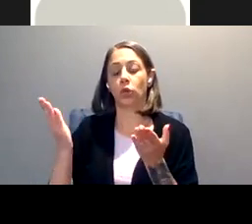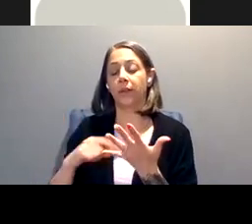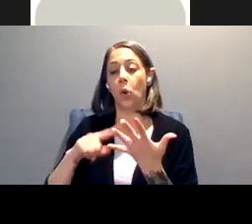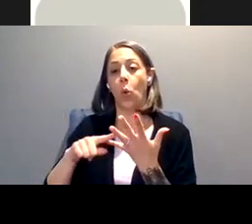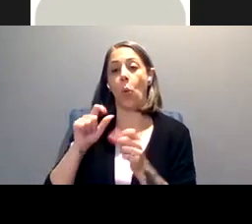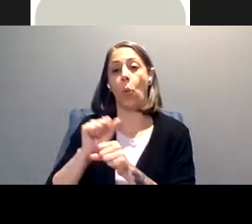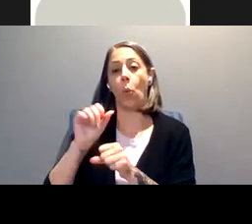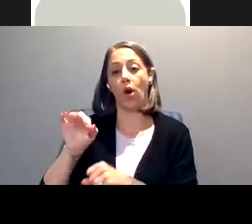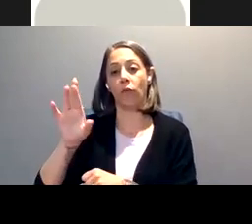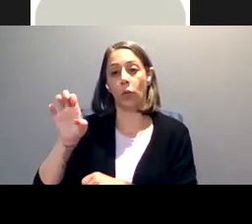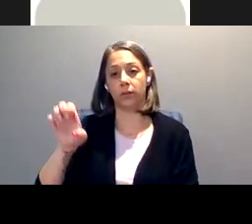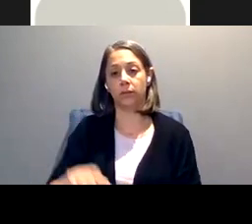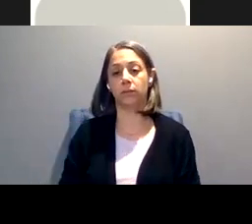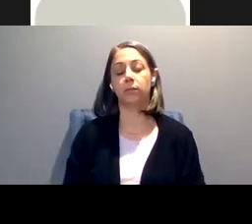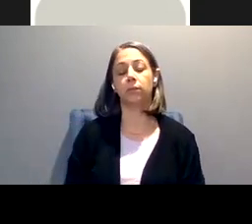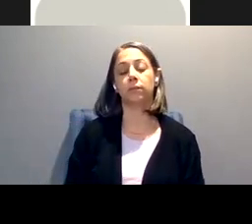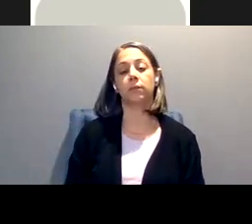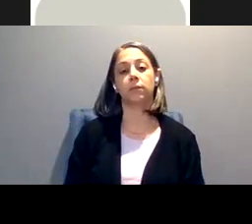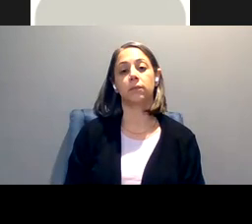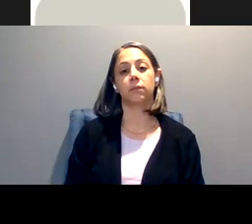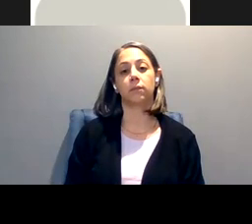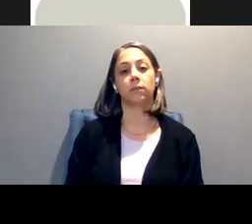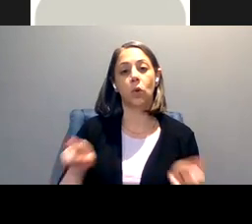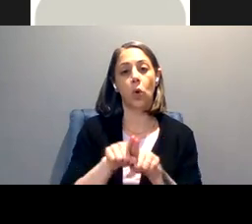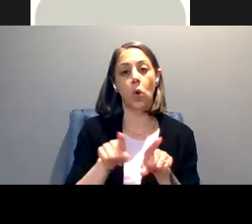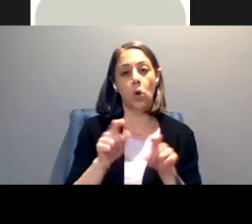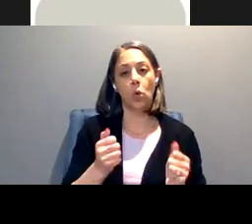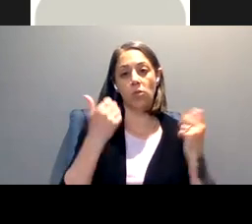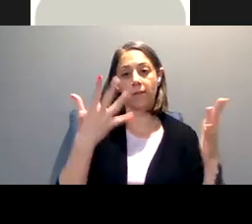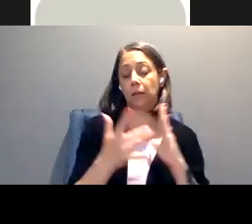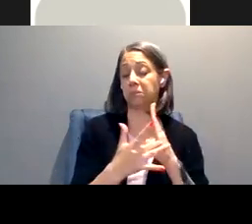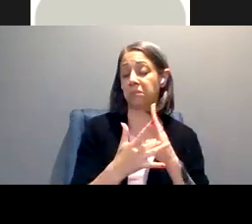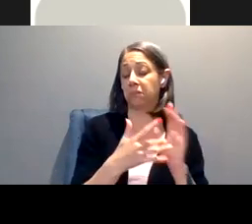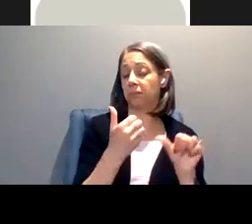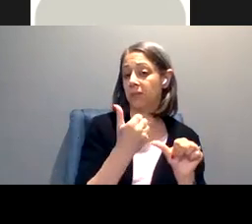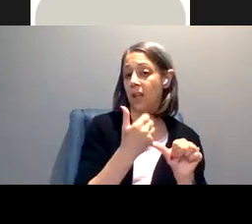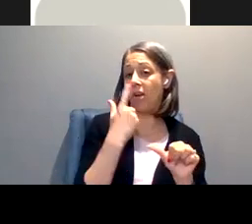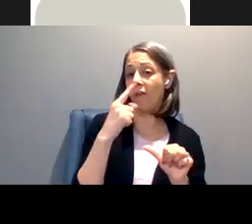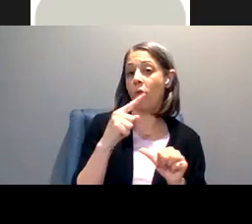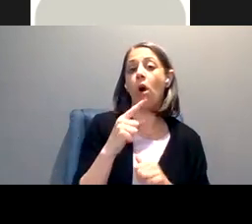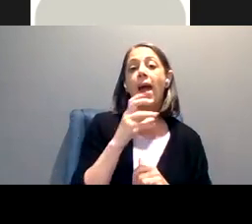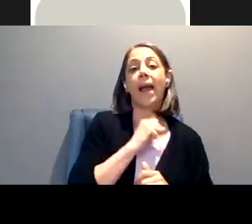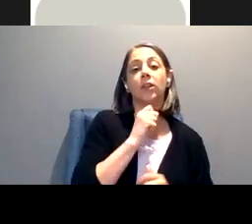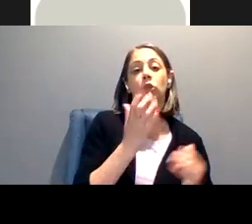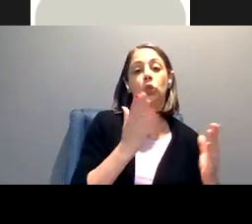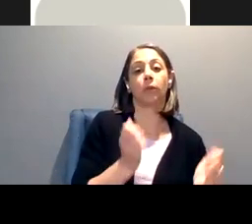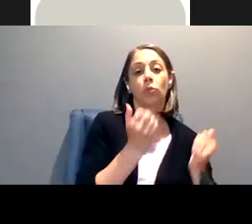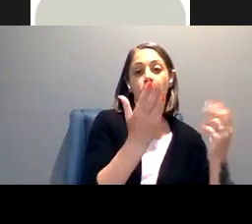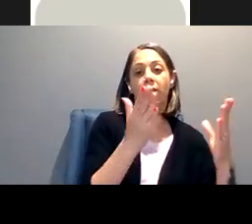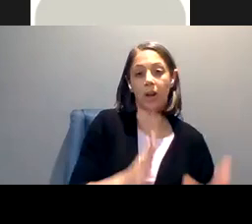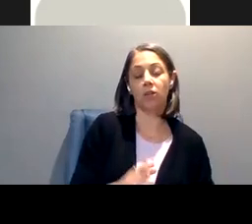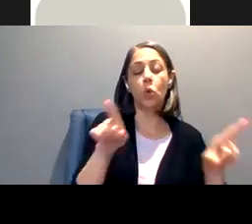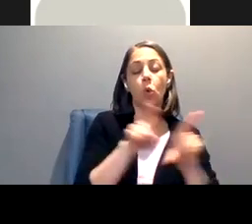workforce. We also provide technical assistance to aging service providers and other